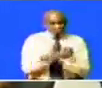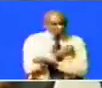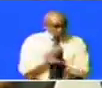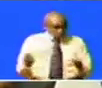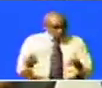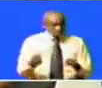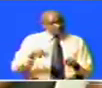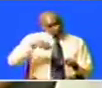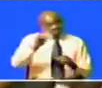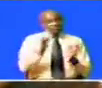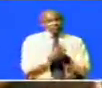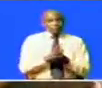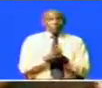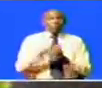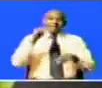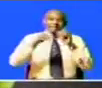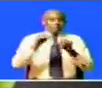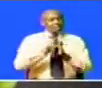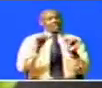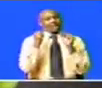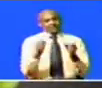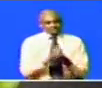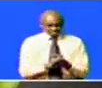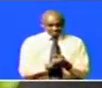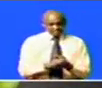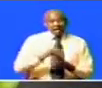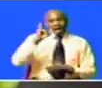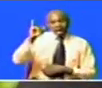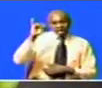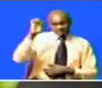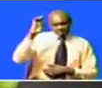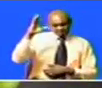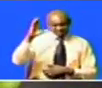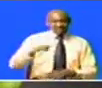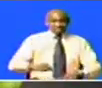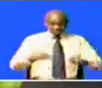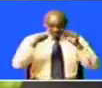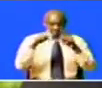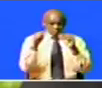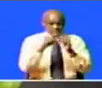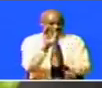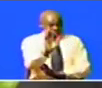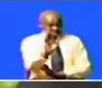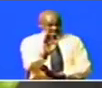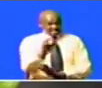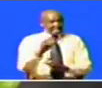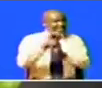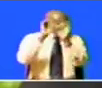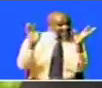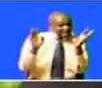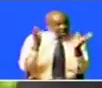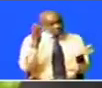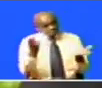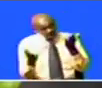in order to deliver a credible election. From the IEBC chairman Wafula Chebukati's statement, it remains unclear whether